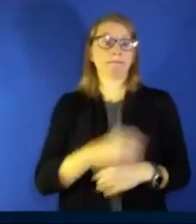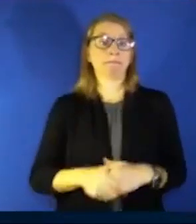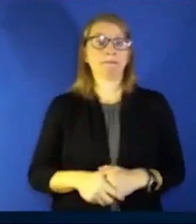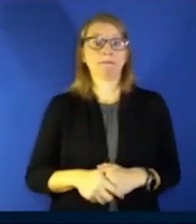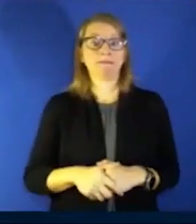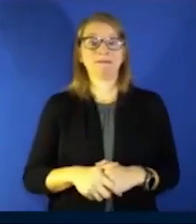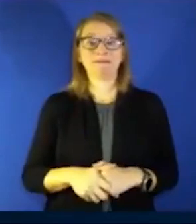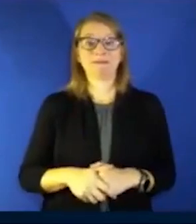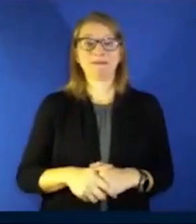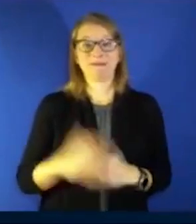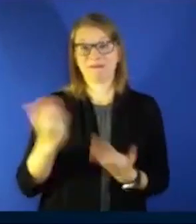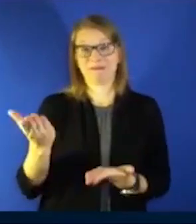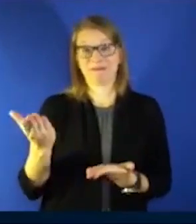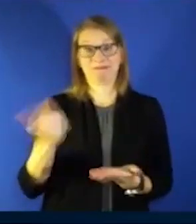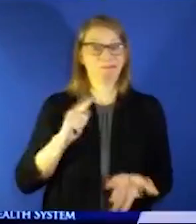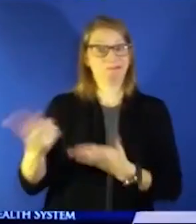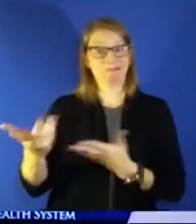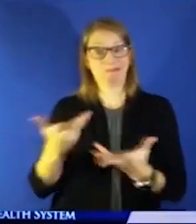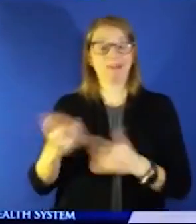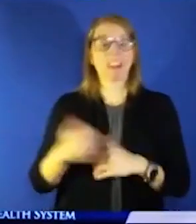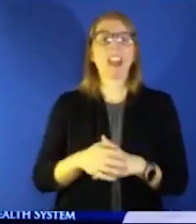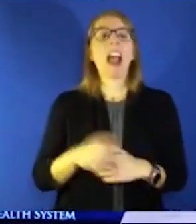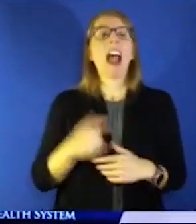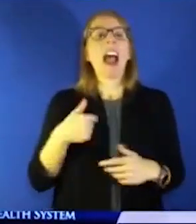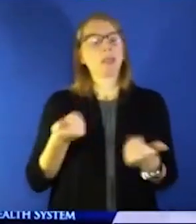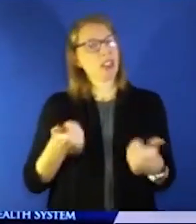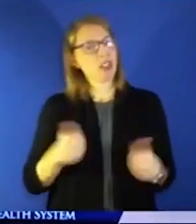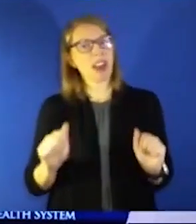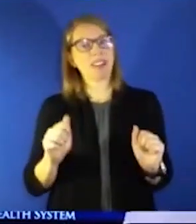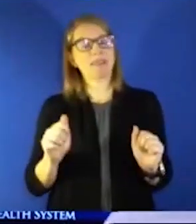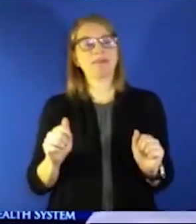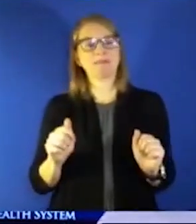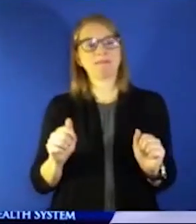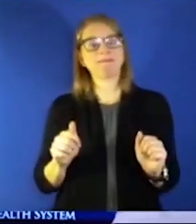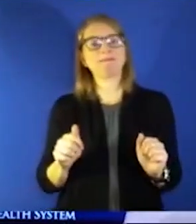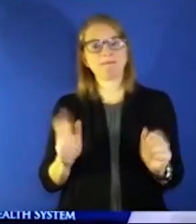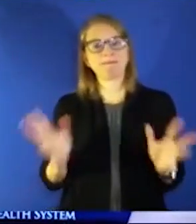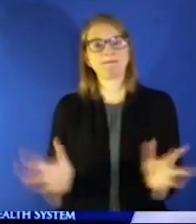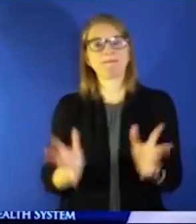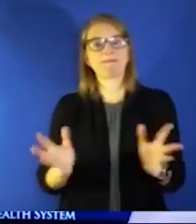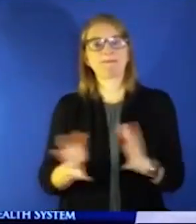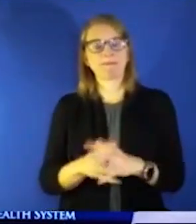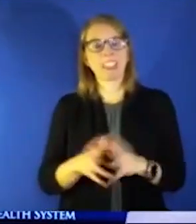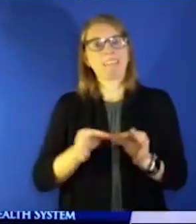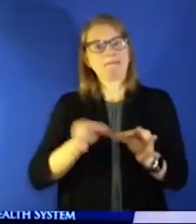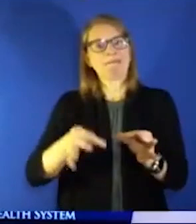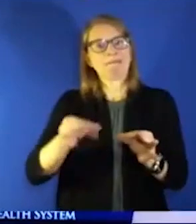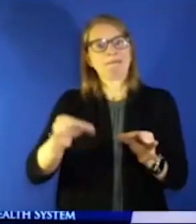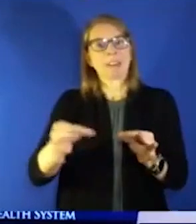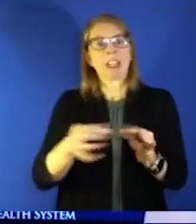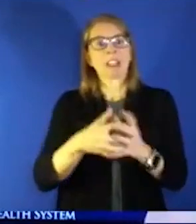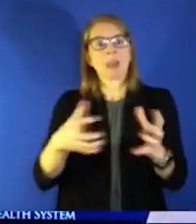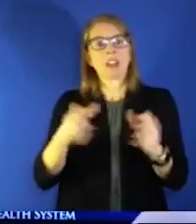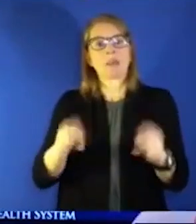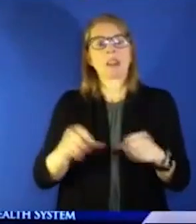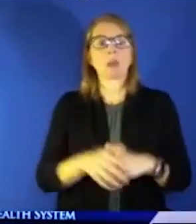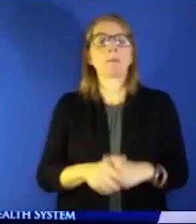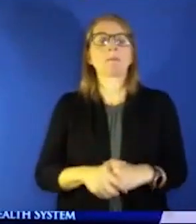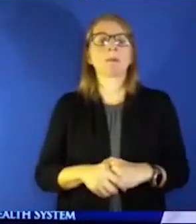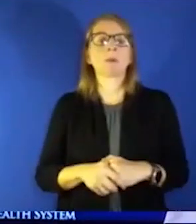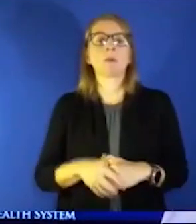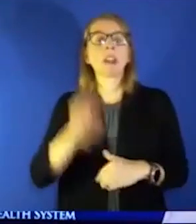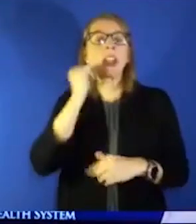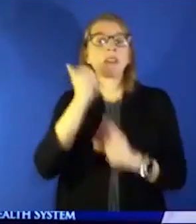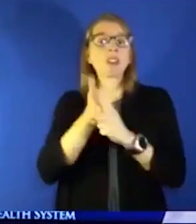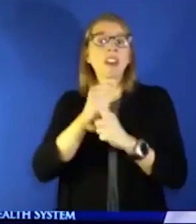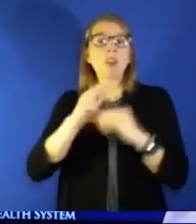you want me to? I'm always going to try to push that out as long as possible. However, that being said, if you are over